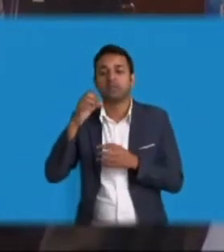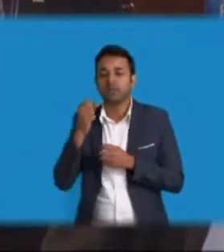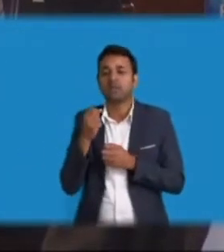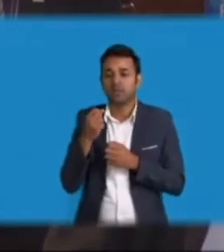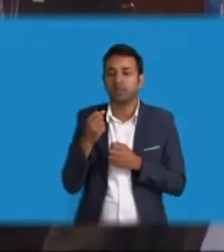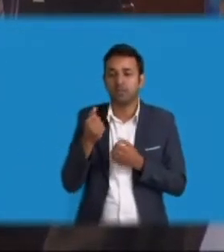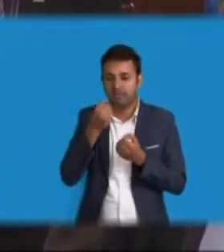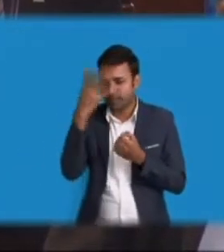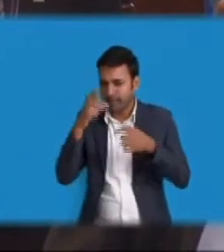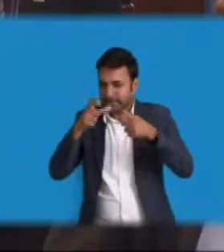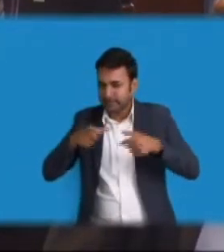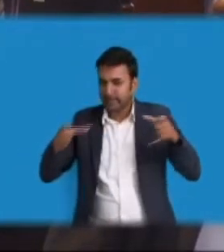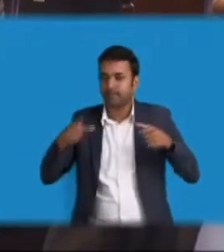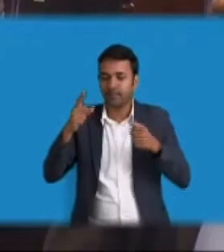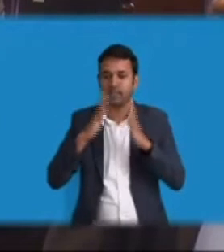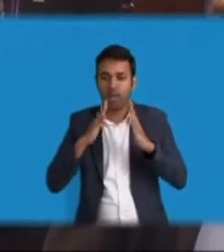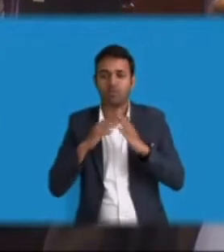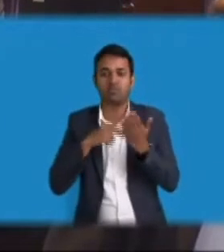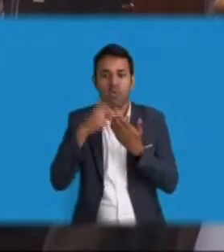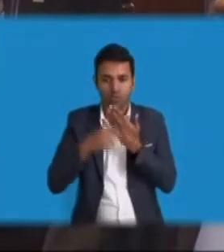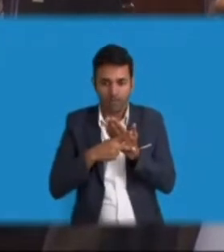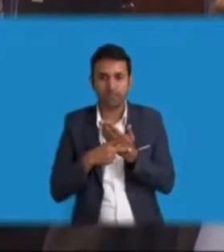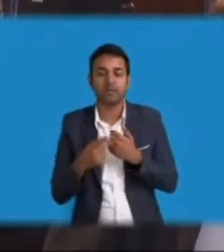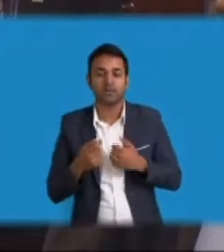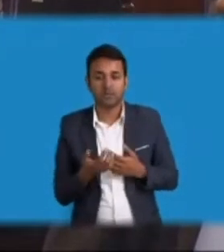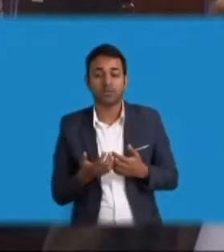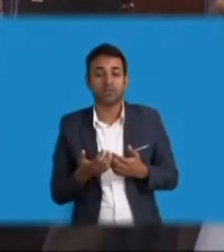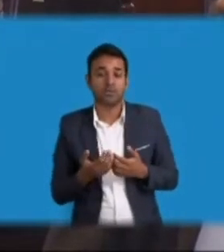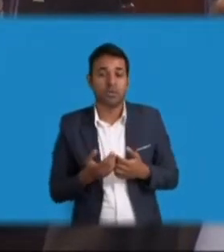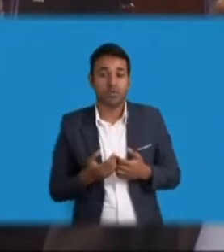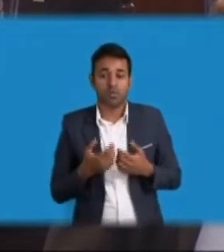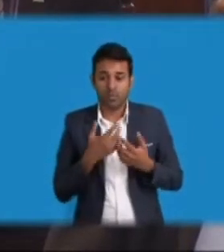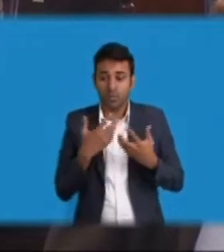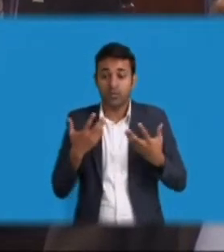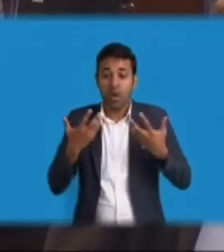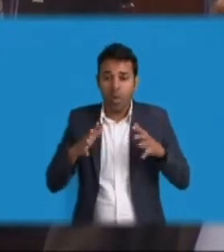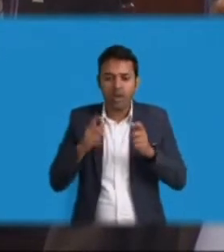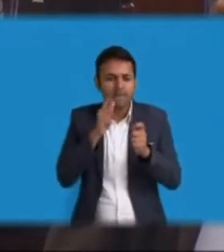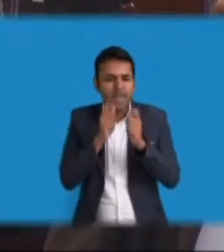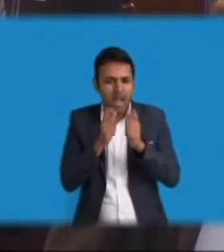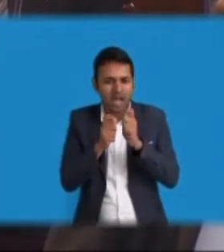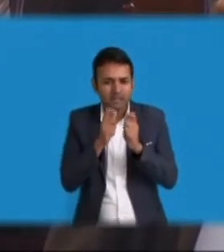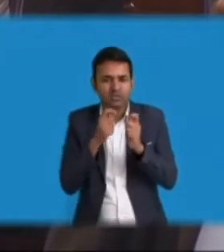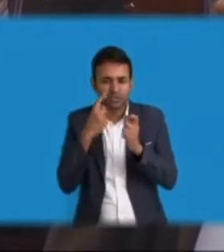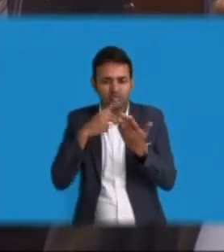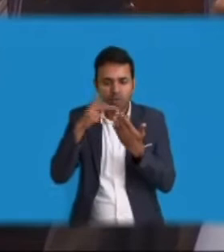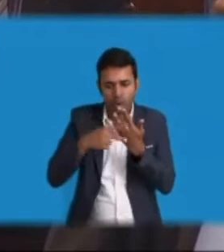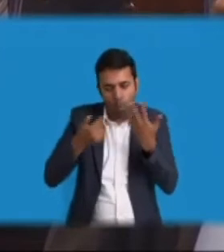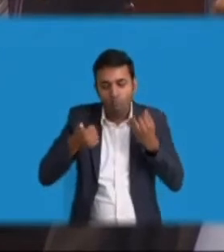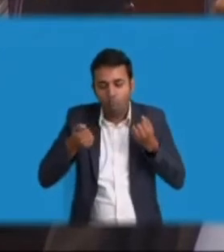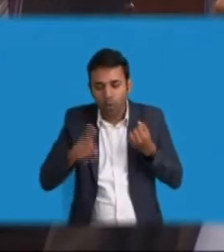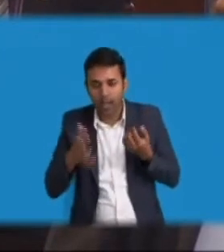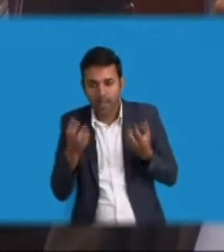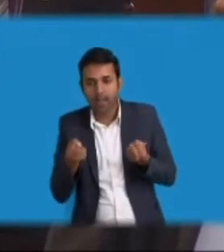program. This will enable us to pilot smart technology in key identified areas. Madam Speaker,